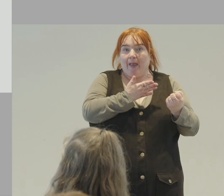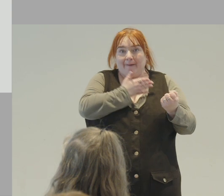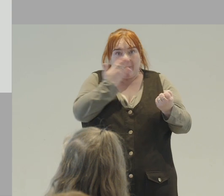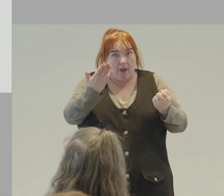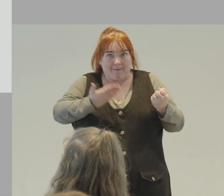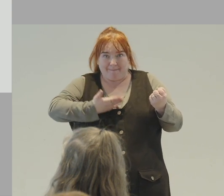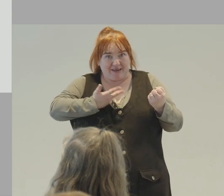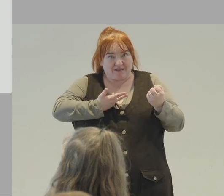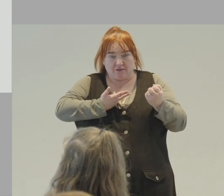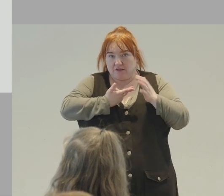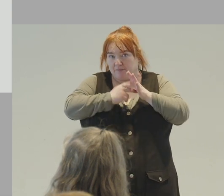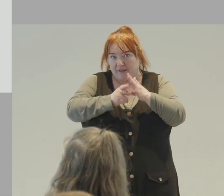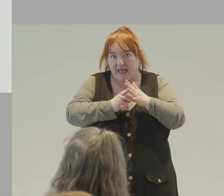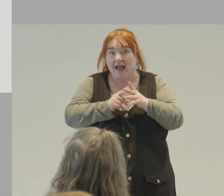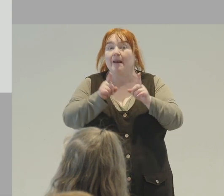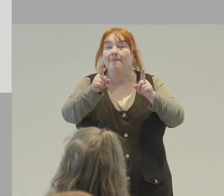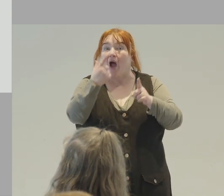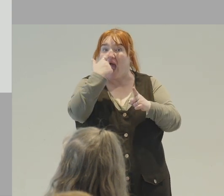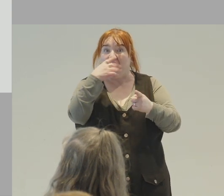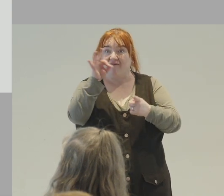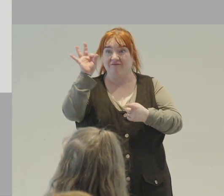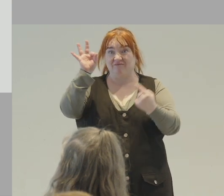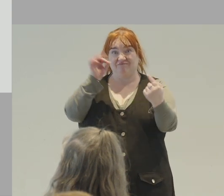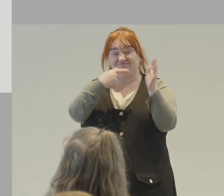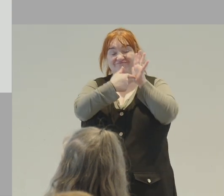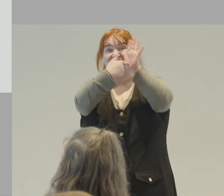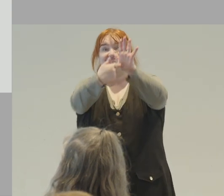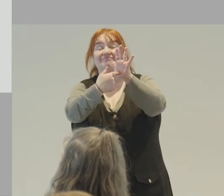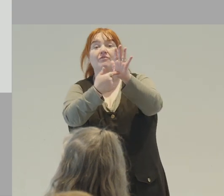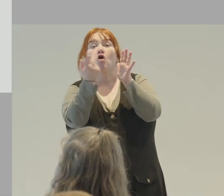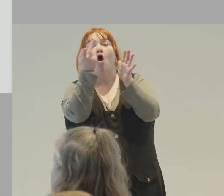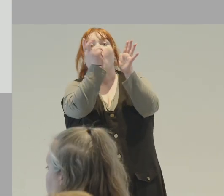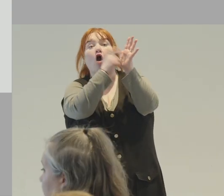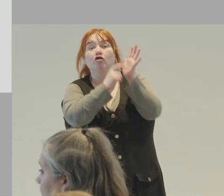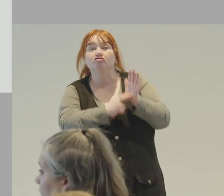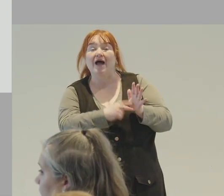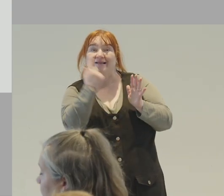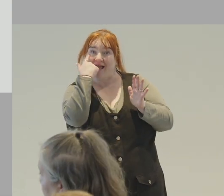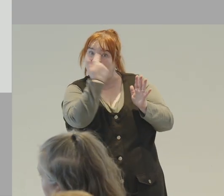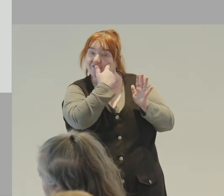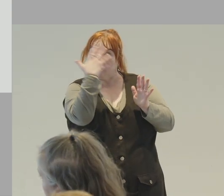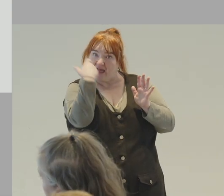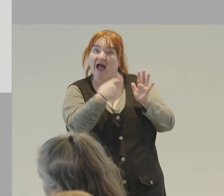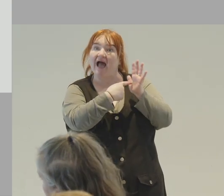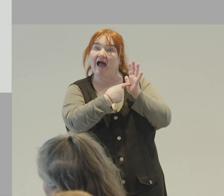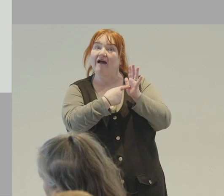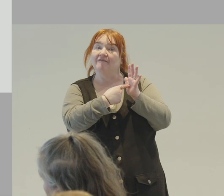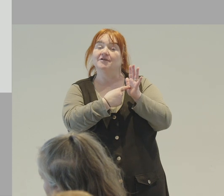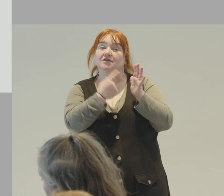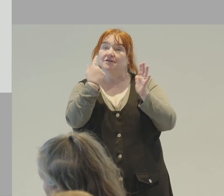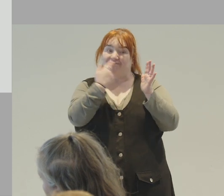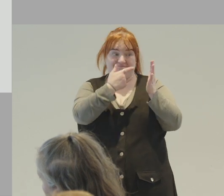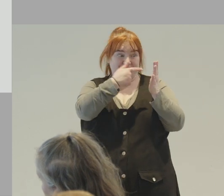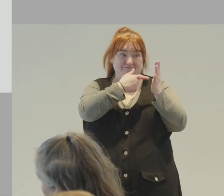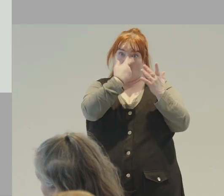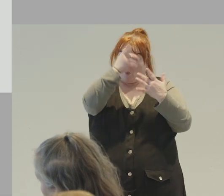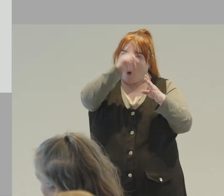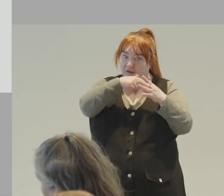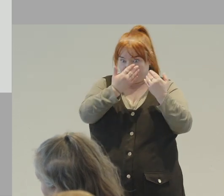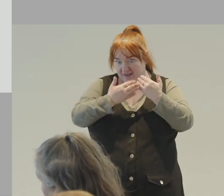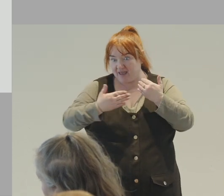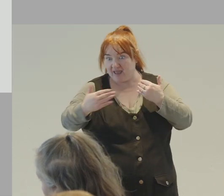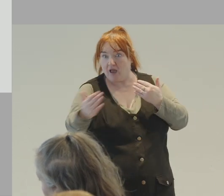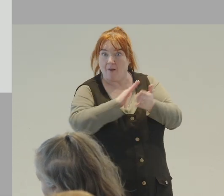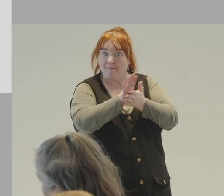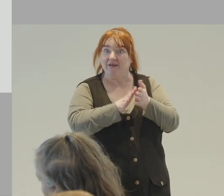basic one. But we can say, well, look, here is the evidence of the contracts that they're going to do with accessible areas over the next year. Therefore, the work is real.